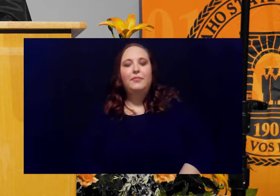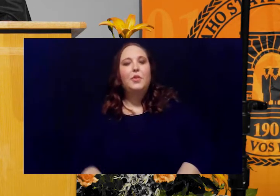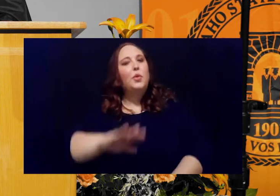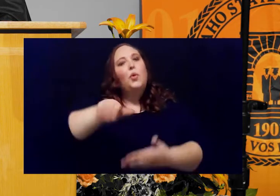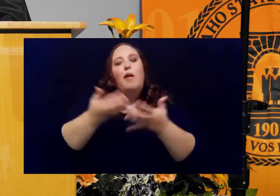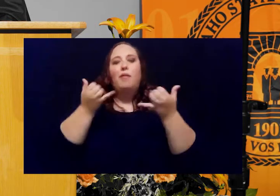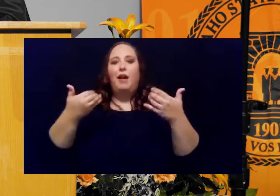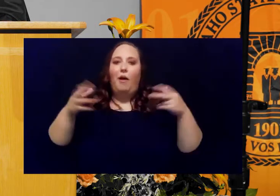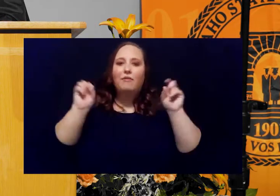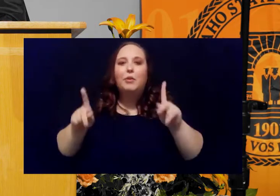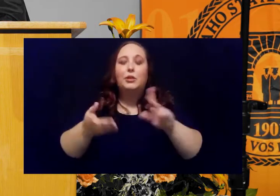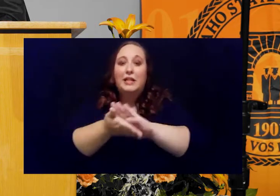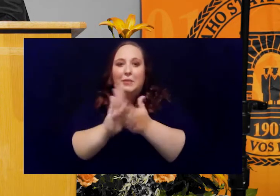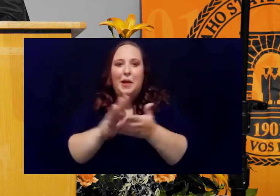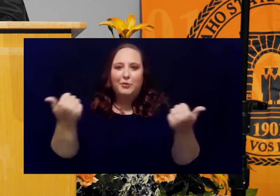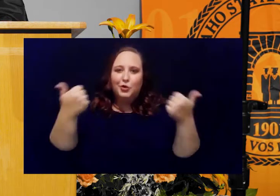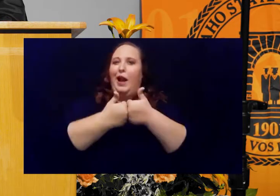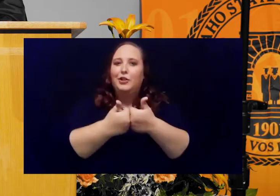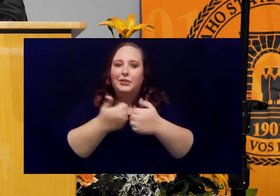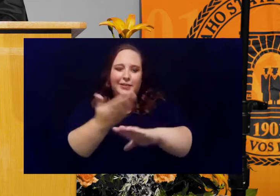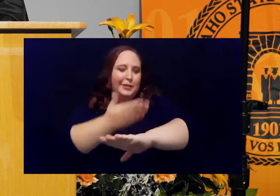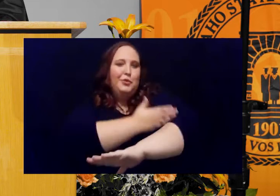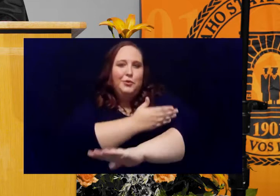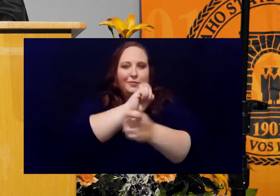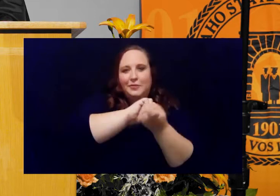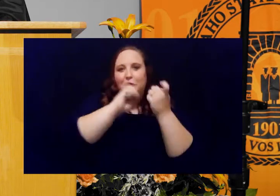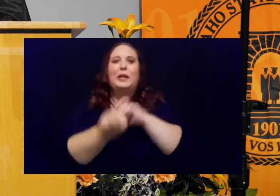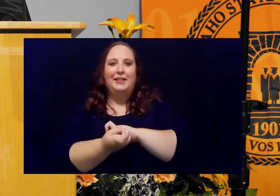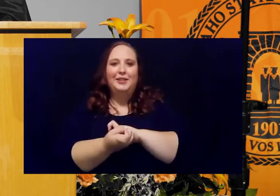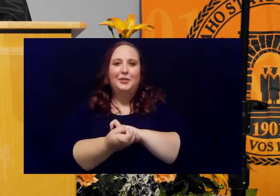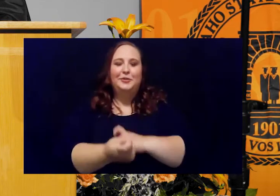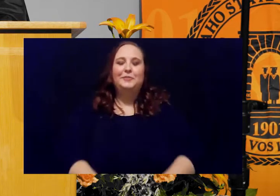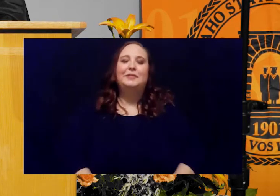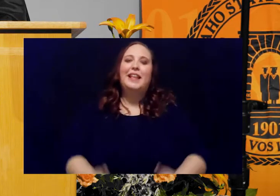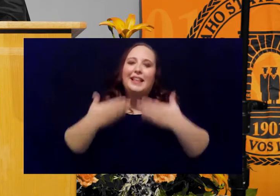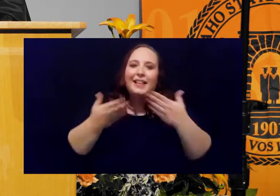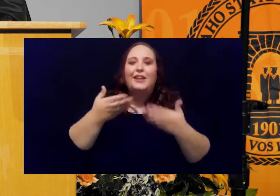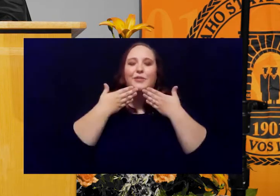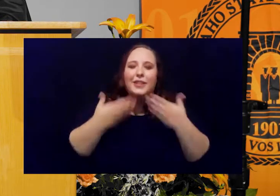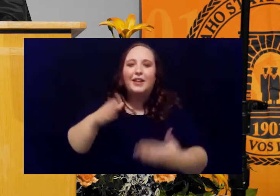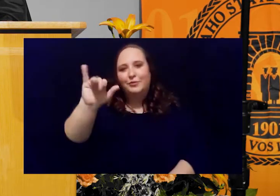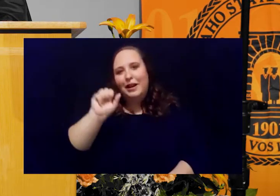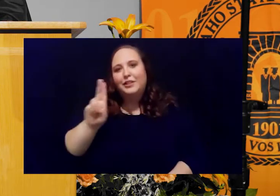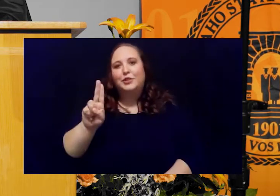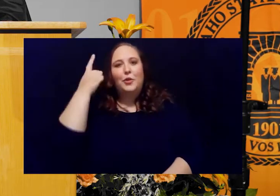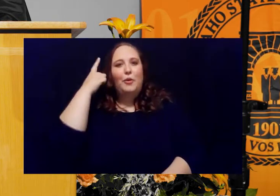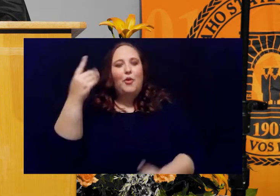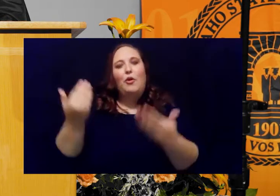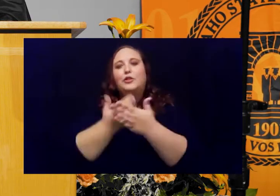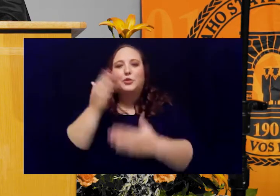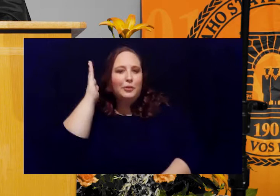affording us the opportunity to be strengthened, stretched, and transformed. Thank you, Idaho State University, for our